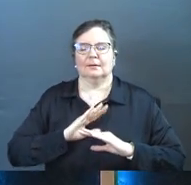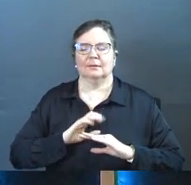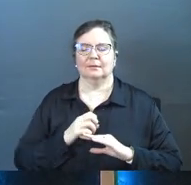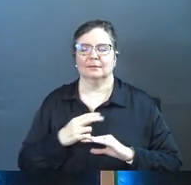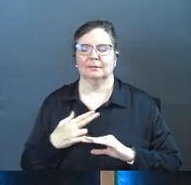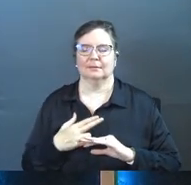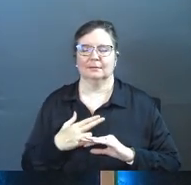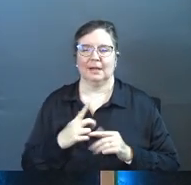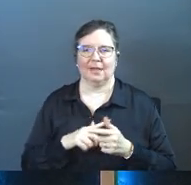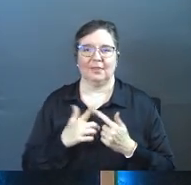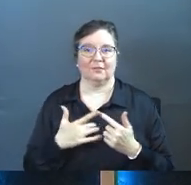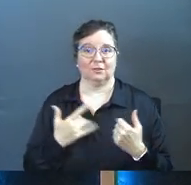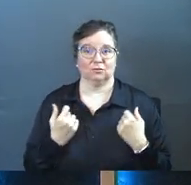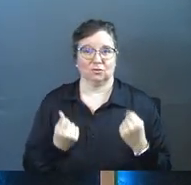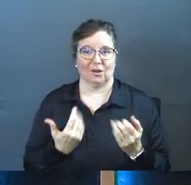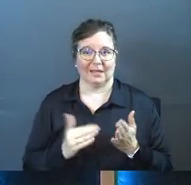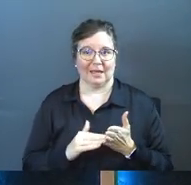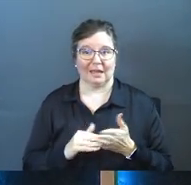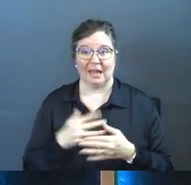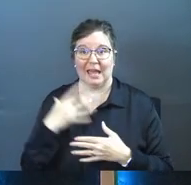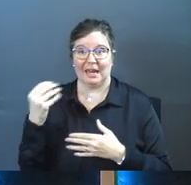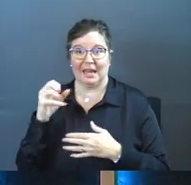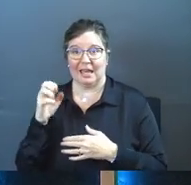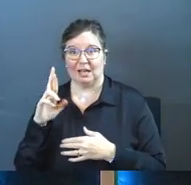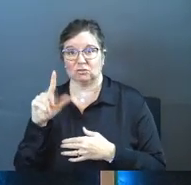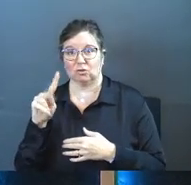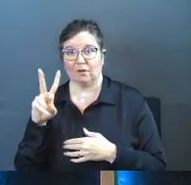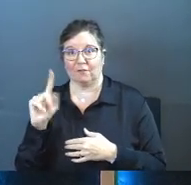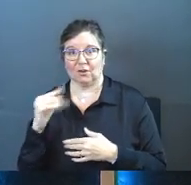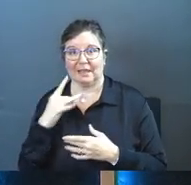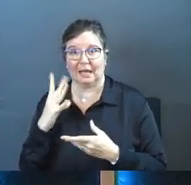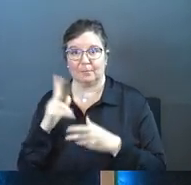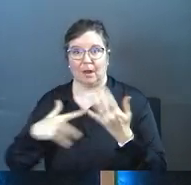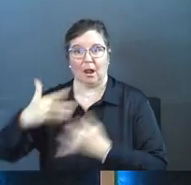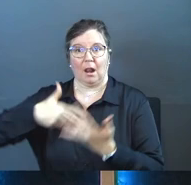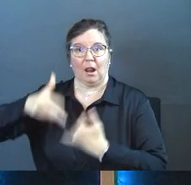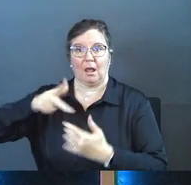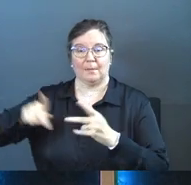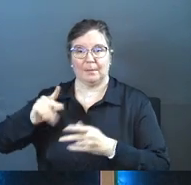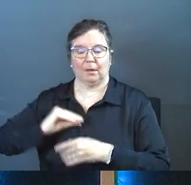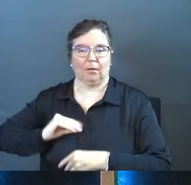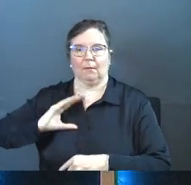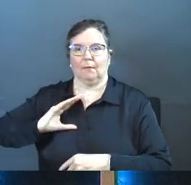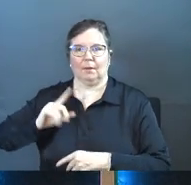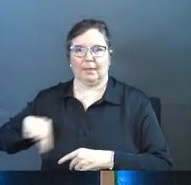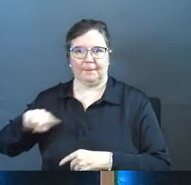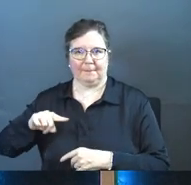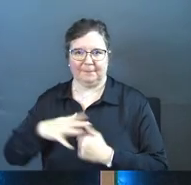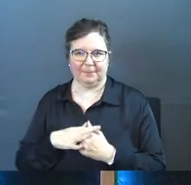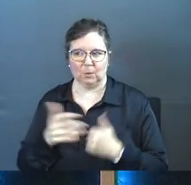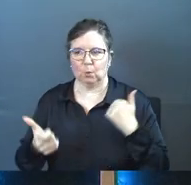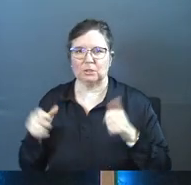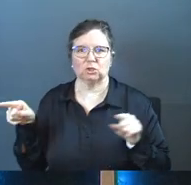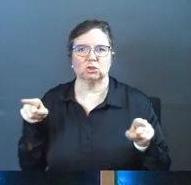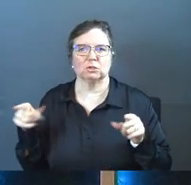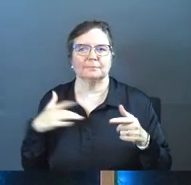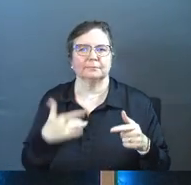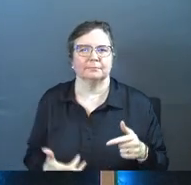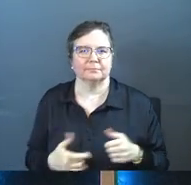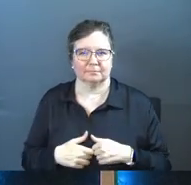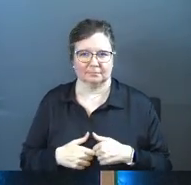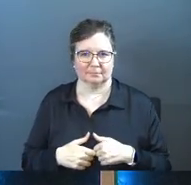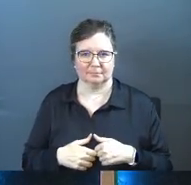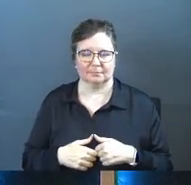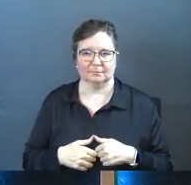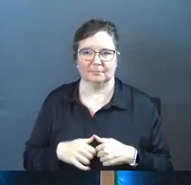get strong when they're stressed out. An extrovert likes to be around people and they energize them. Which are you? Which